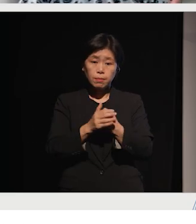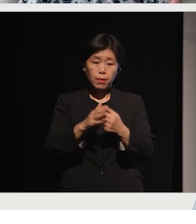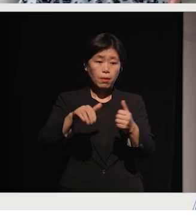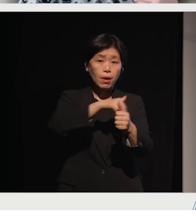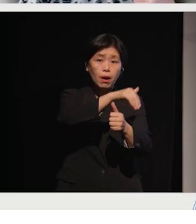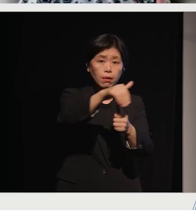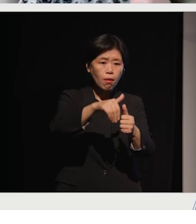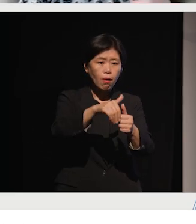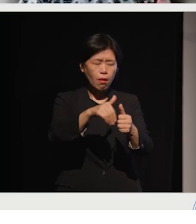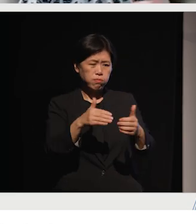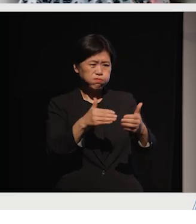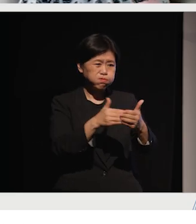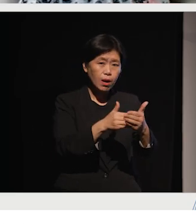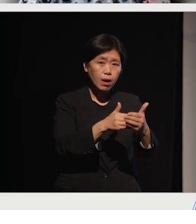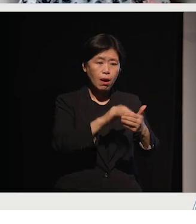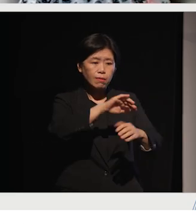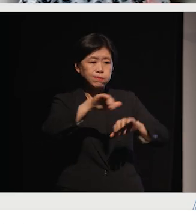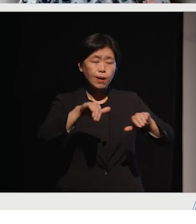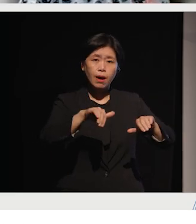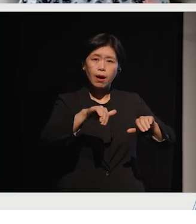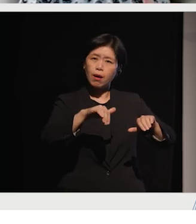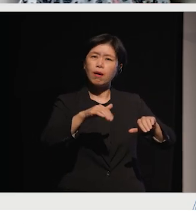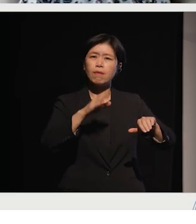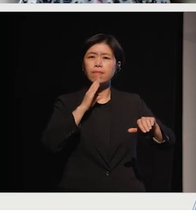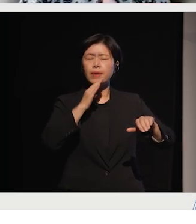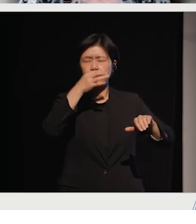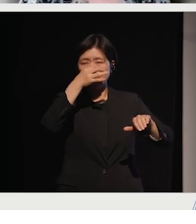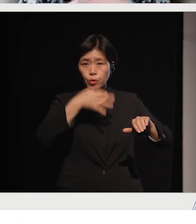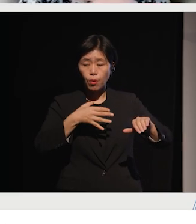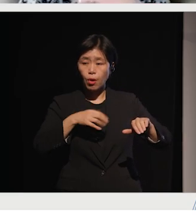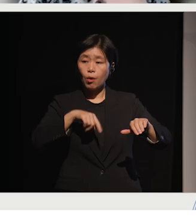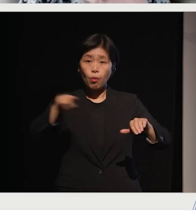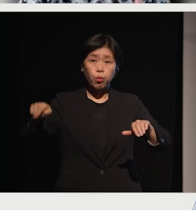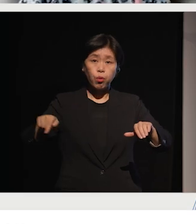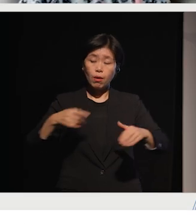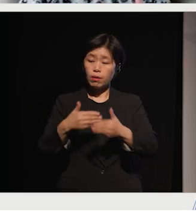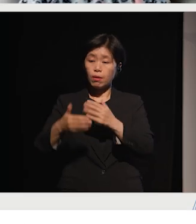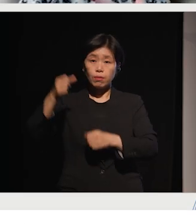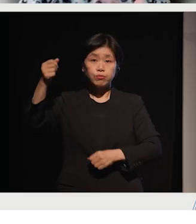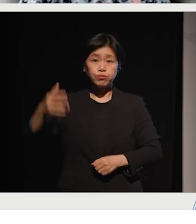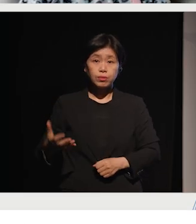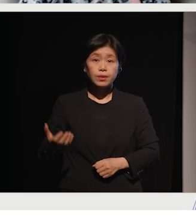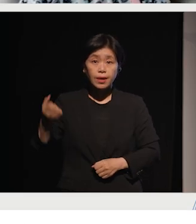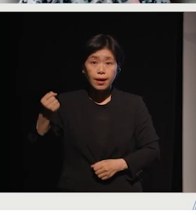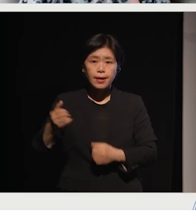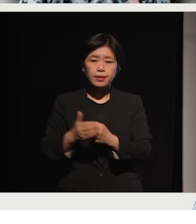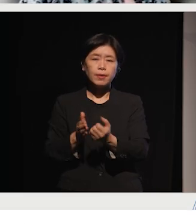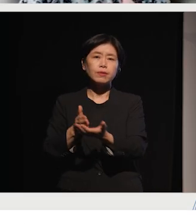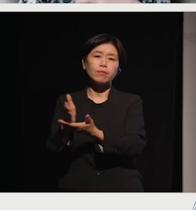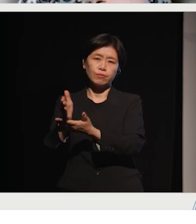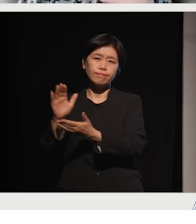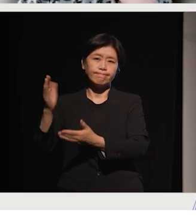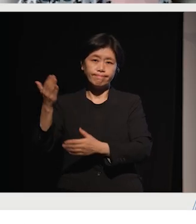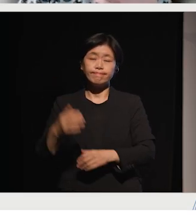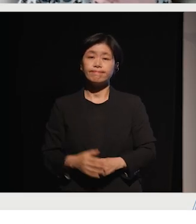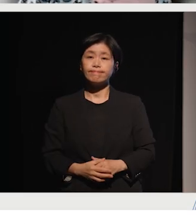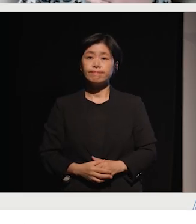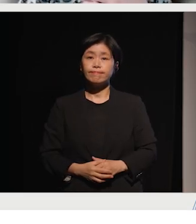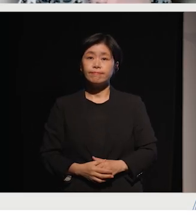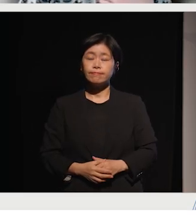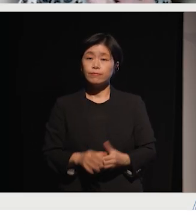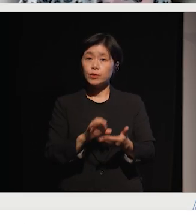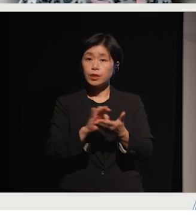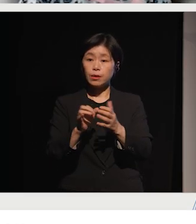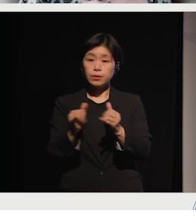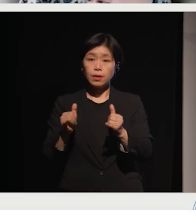physical, sensory, or brain-based functional limitation. And our user experts participate in, we call